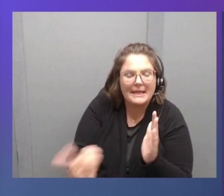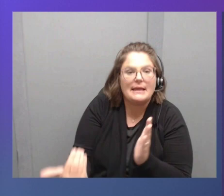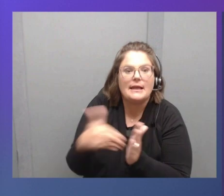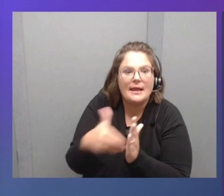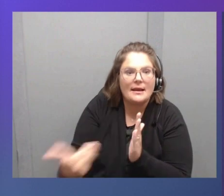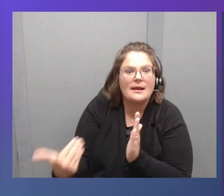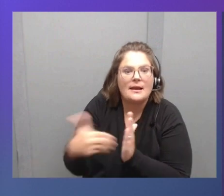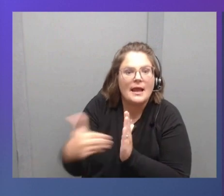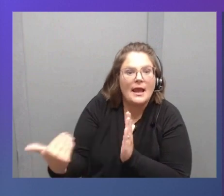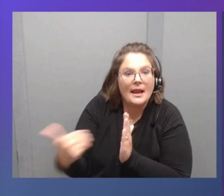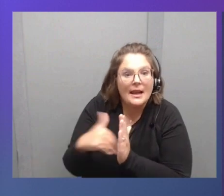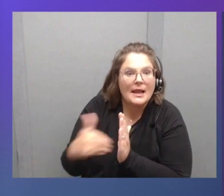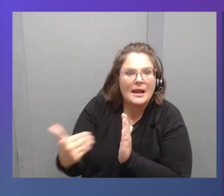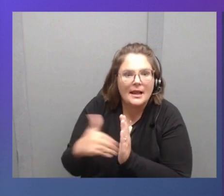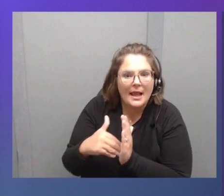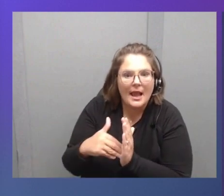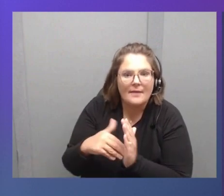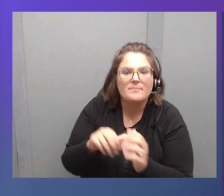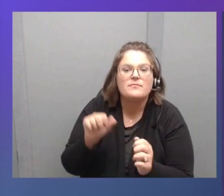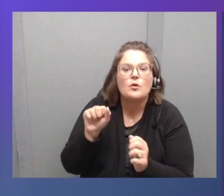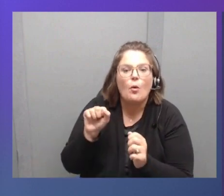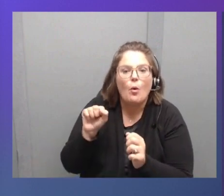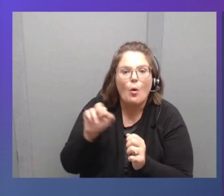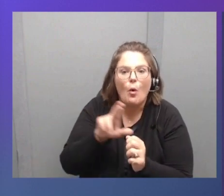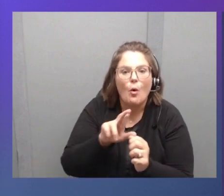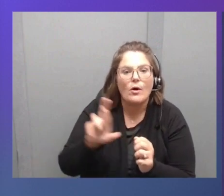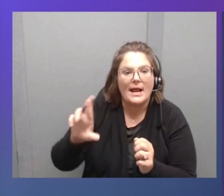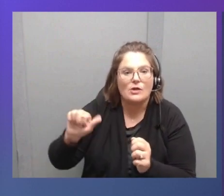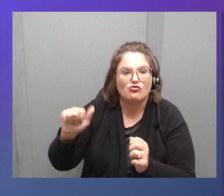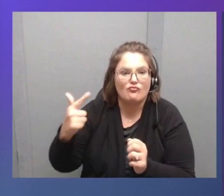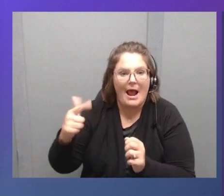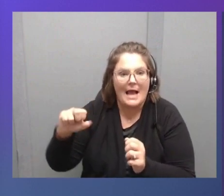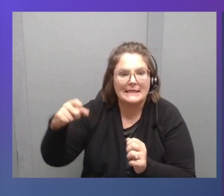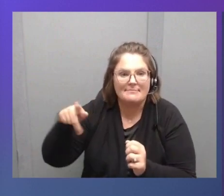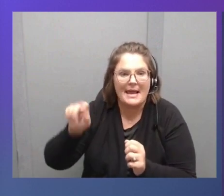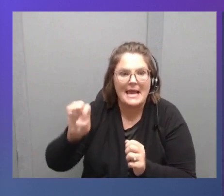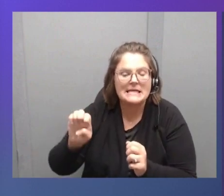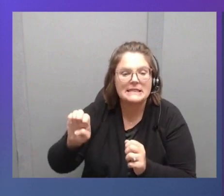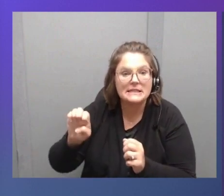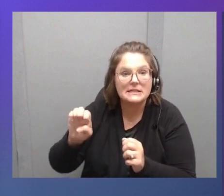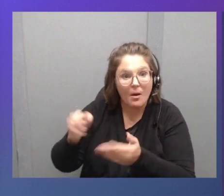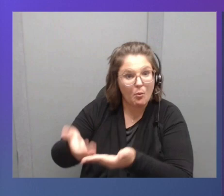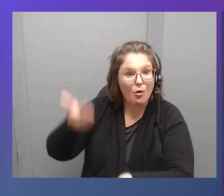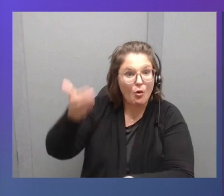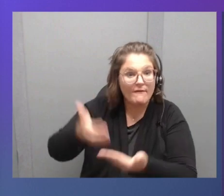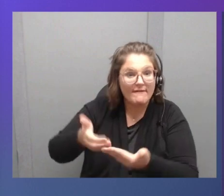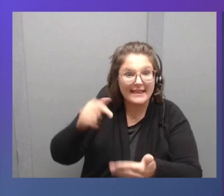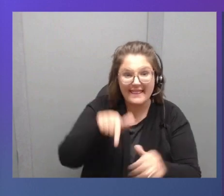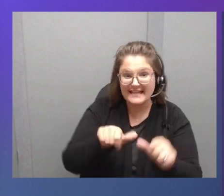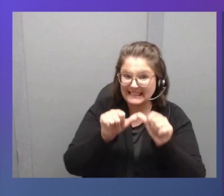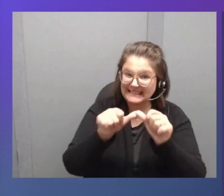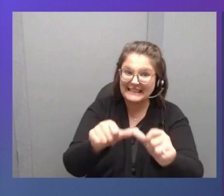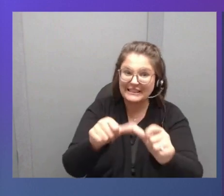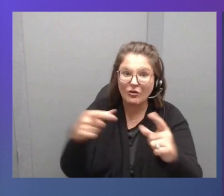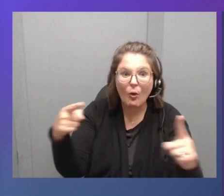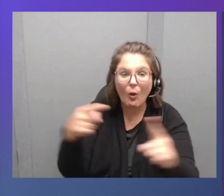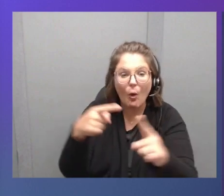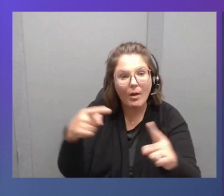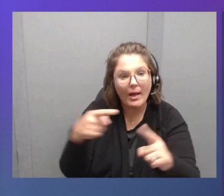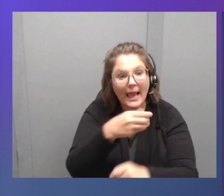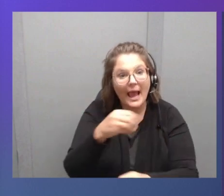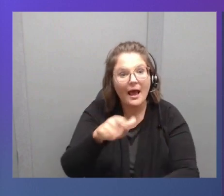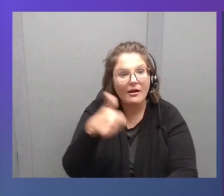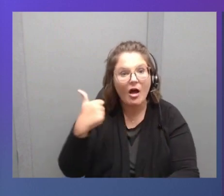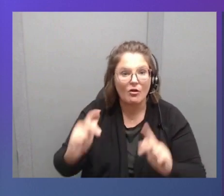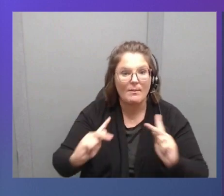Or is Rackspace proving to us that that consistency was a goal and is really a target that other folks can strive